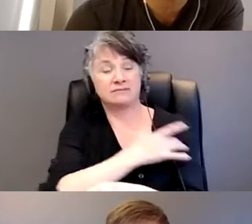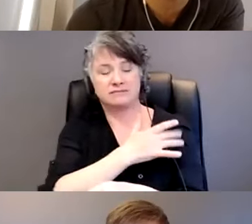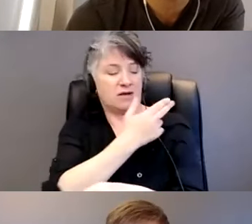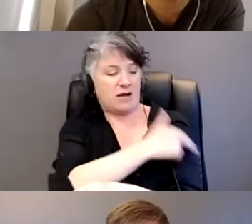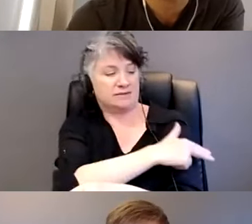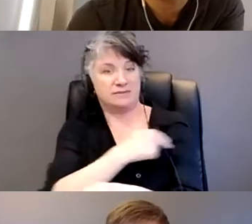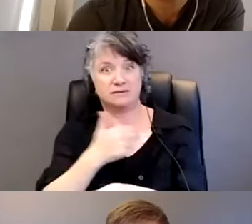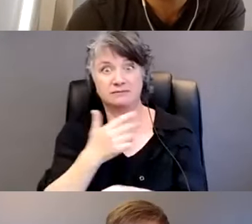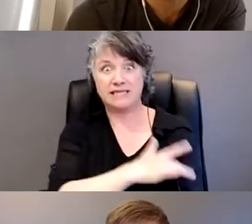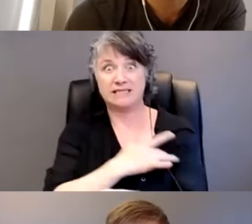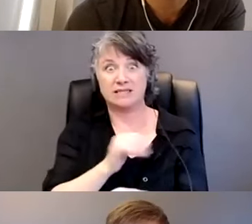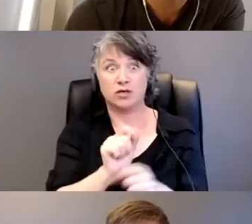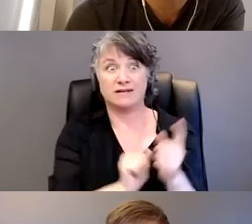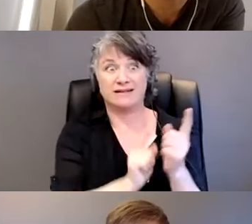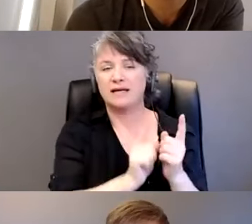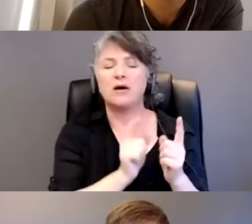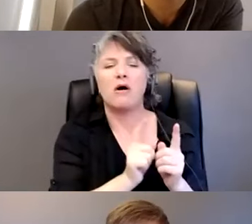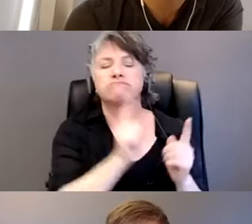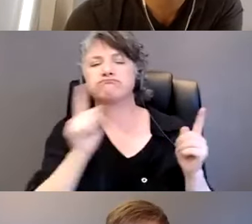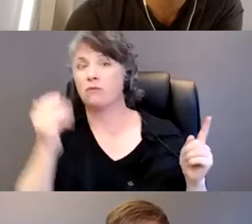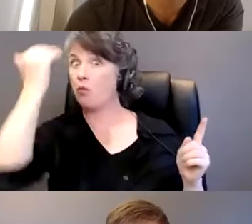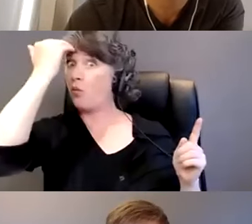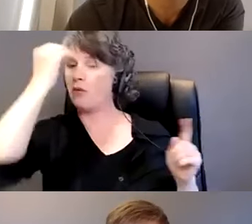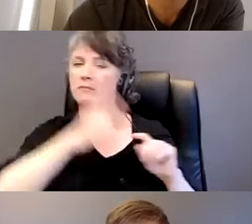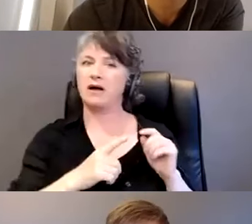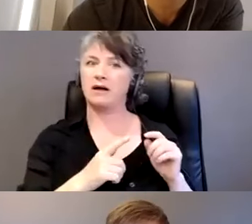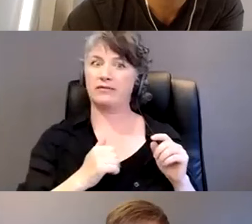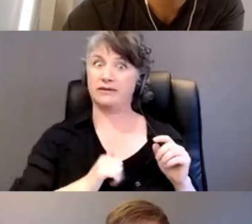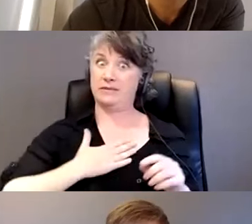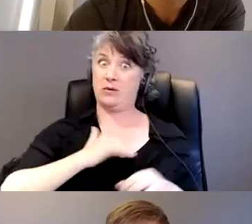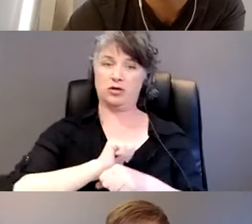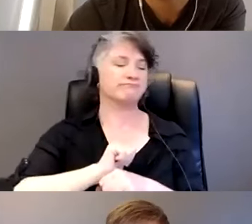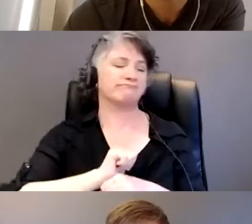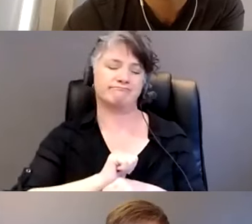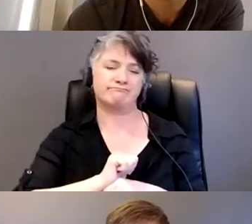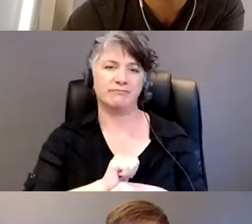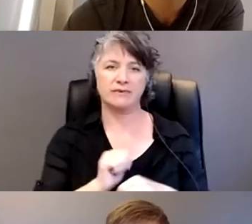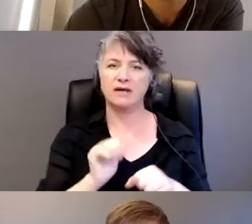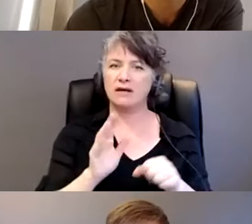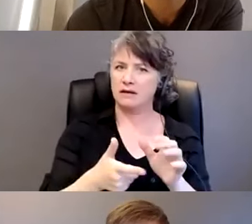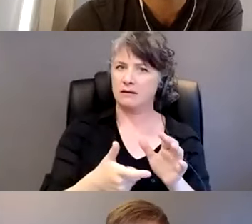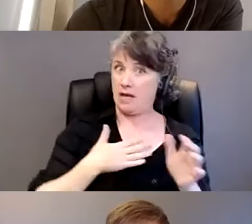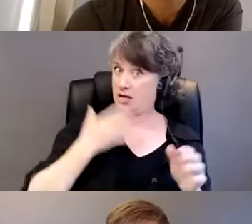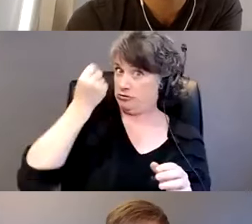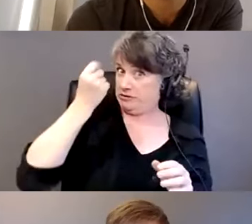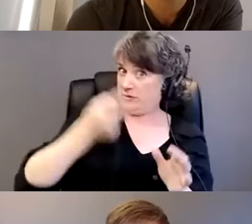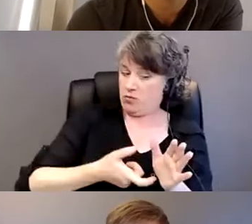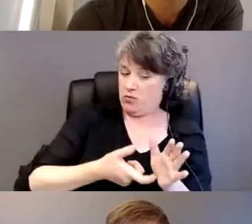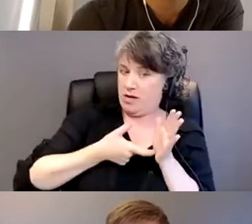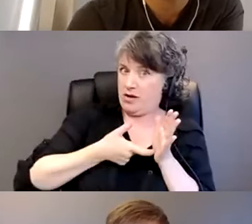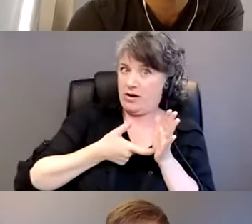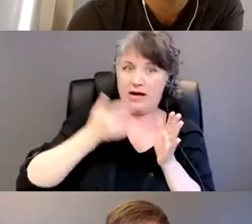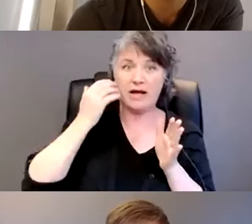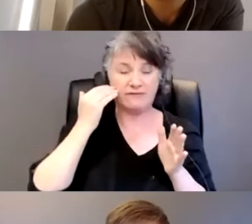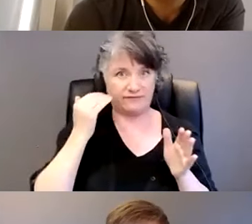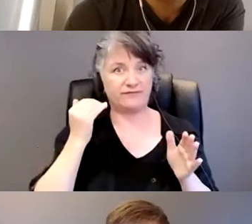know that, yeah, there's actually, it's a requirement, as I understand, yeah, when somebody has that admission to